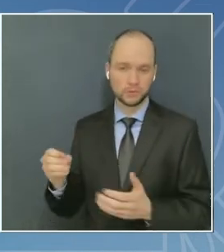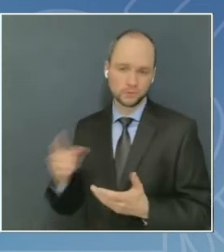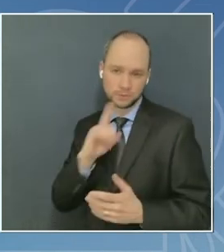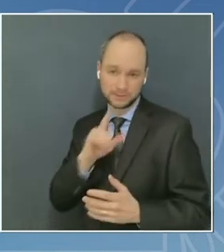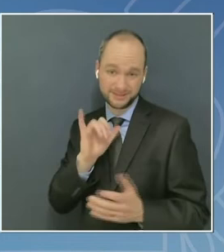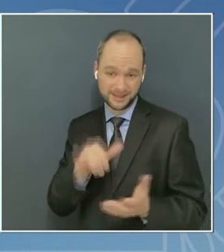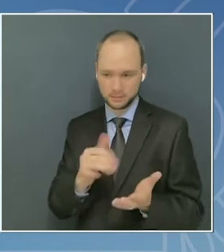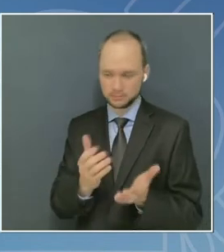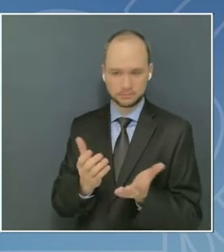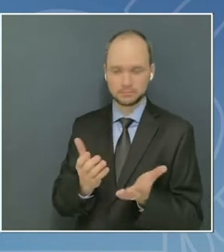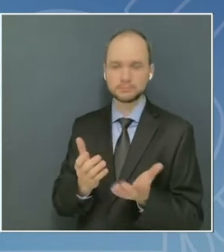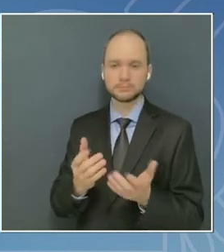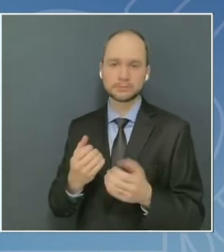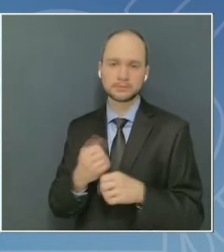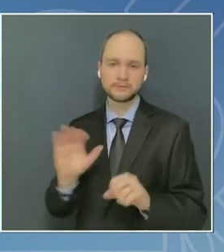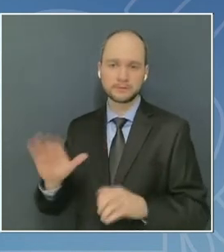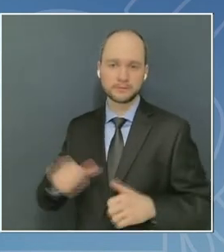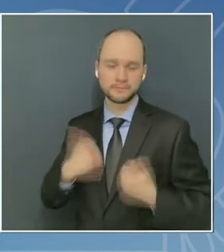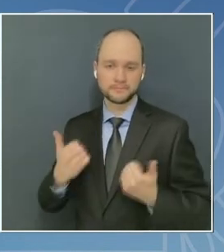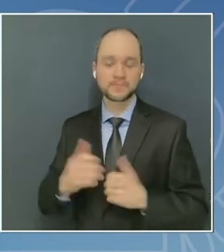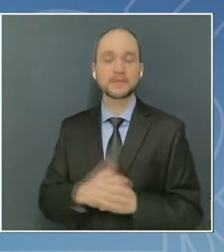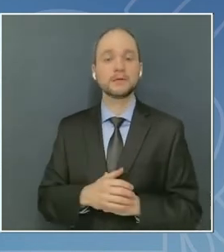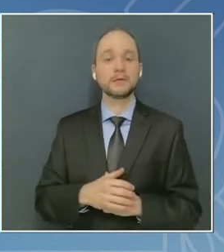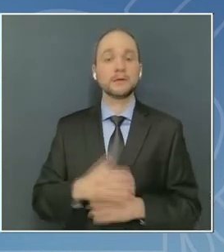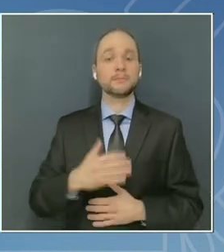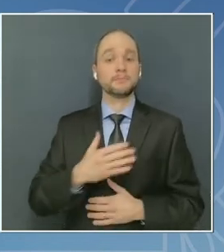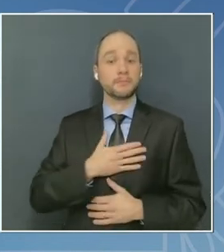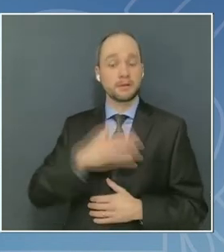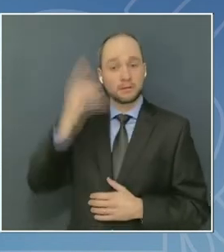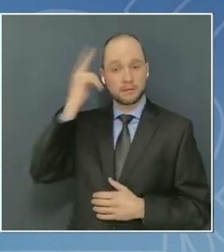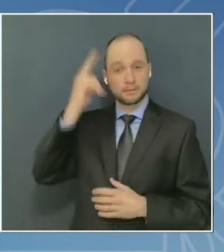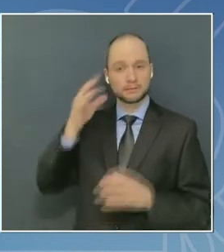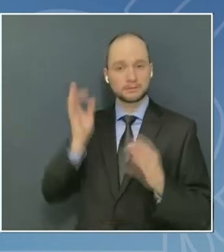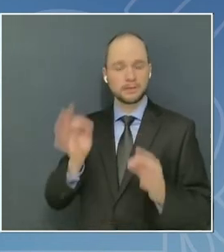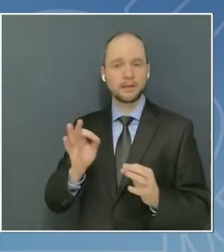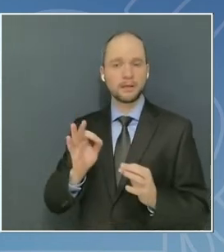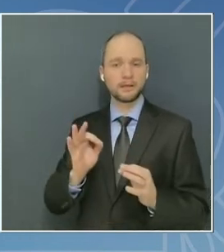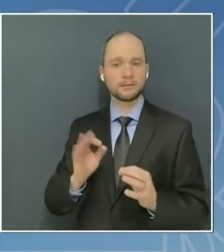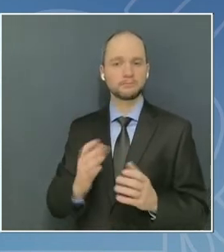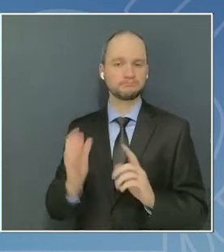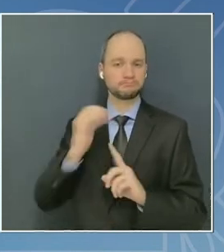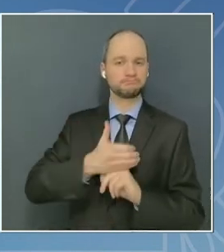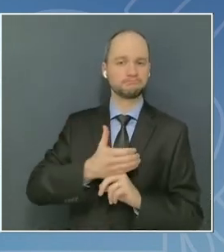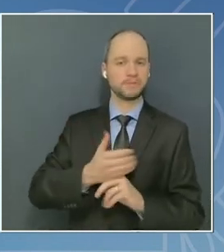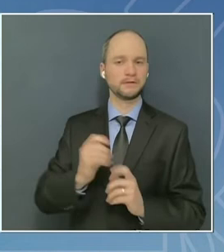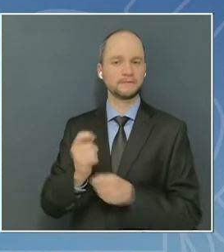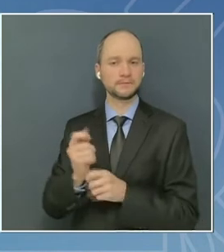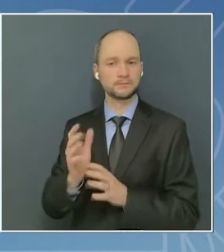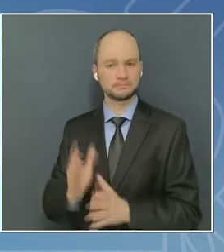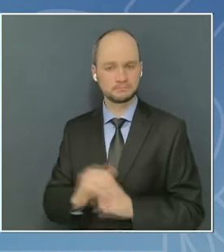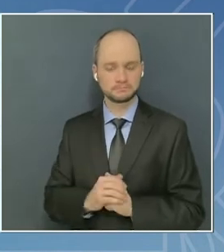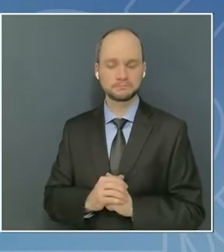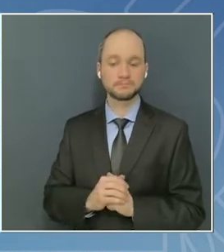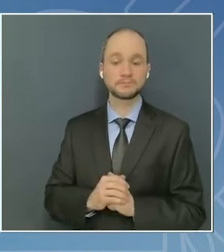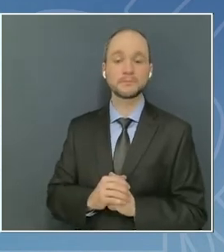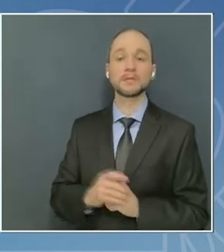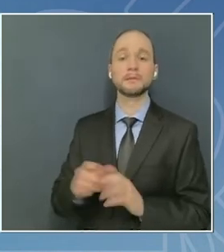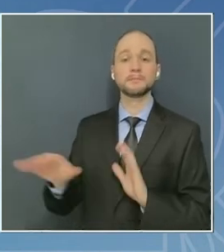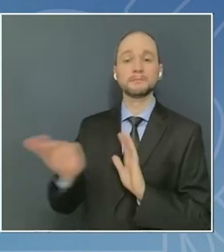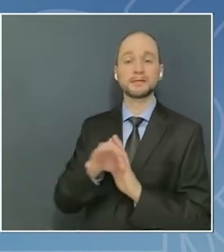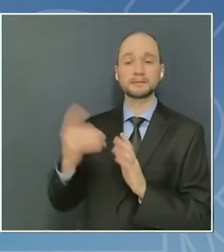and they chose a rainy day to try to escape. They swam a quarter mile out to the